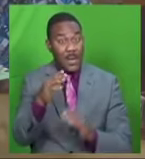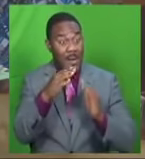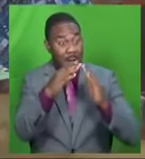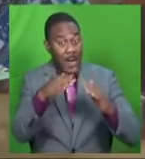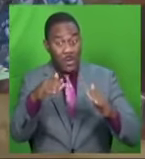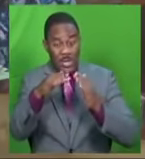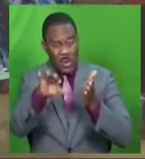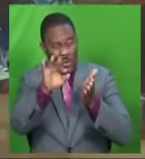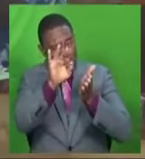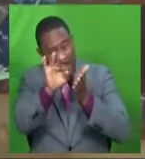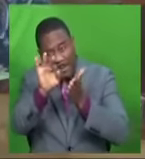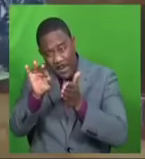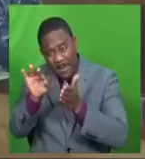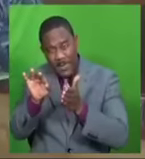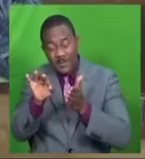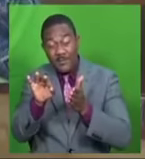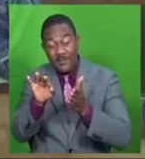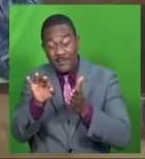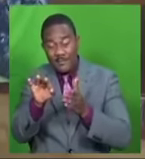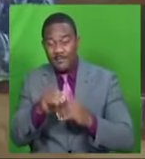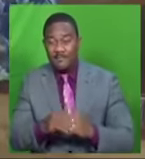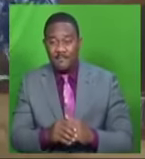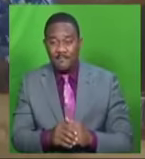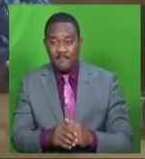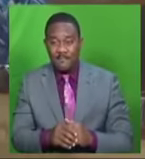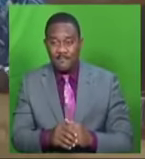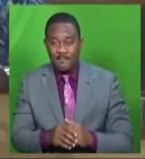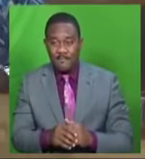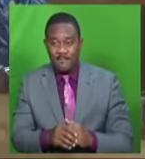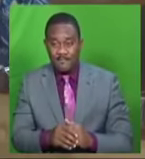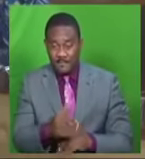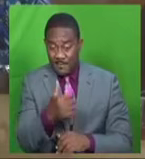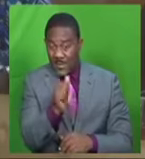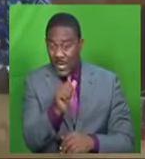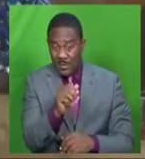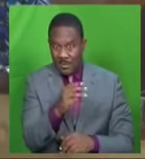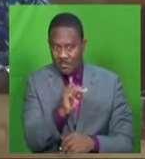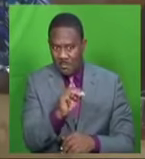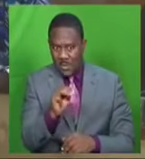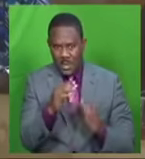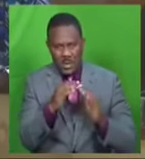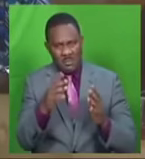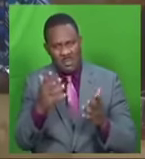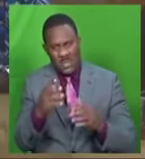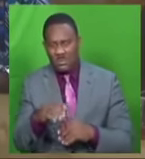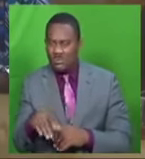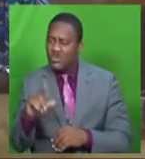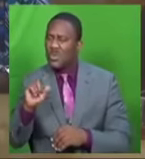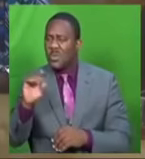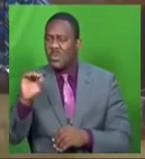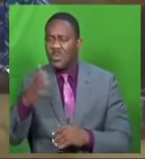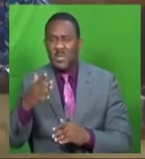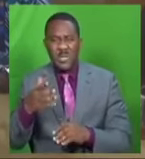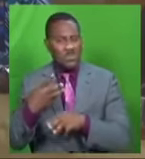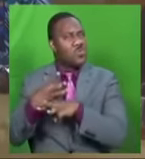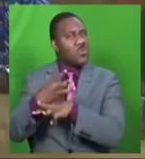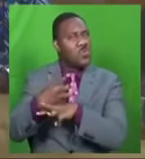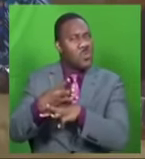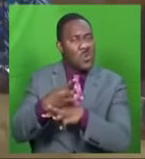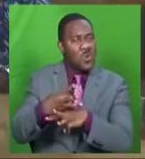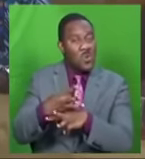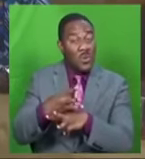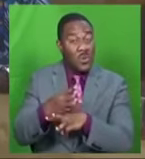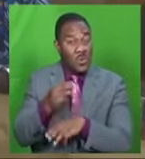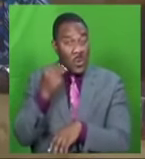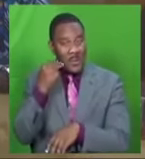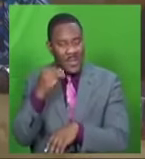Speaker, out of these 10 million structures, about 20% of them are either wooden structure or metal